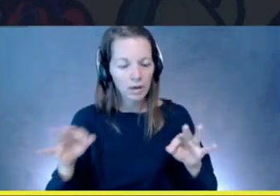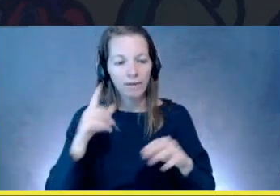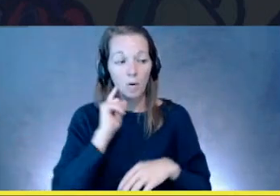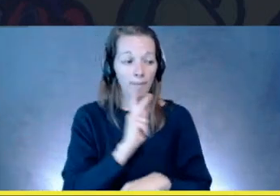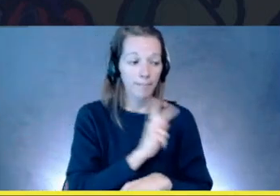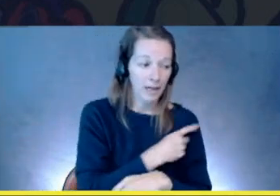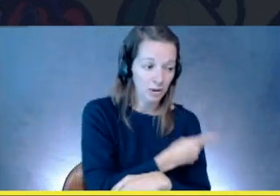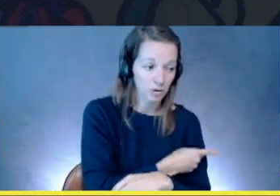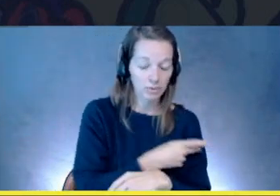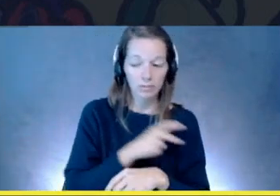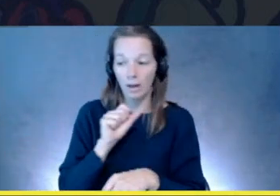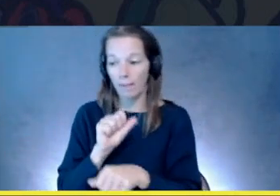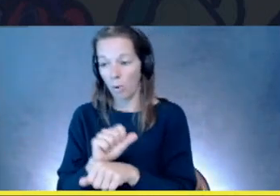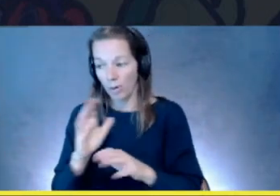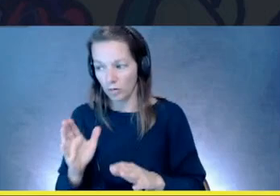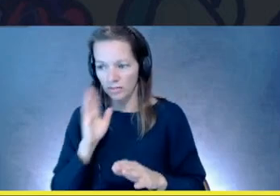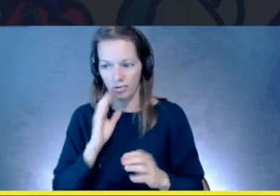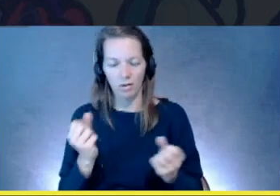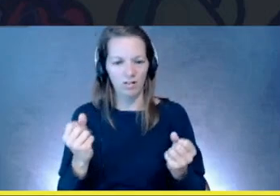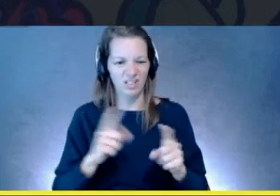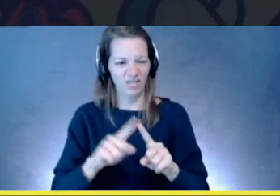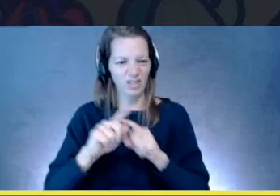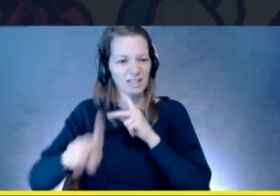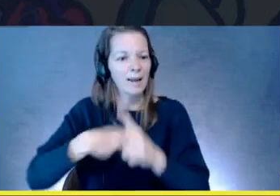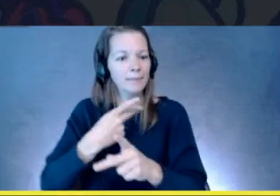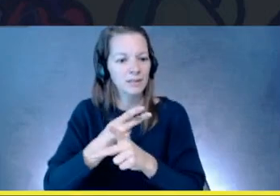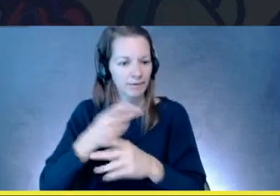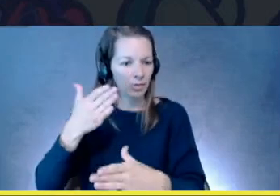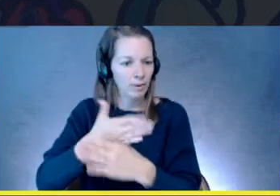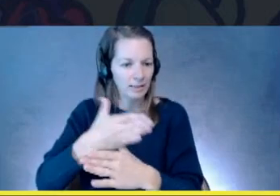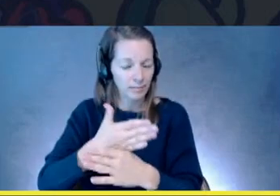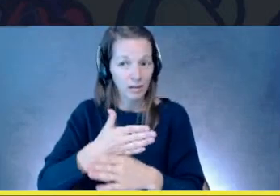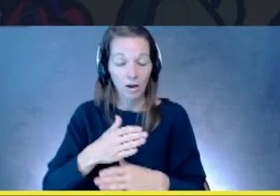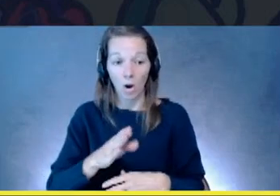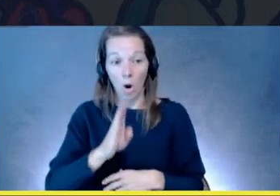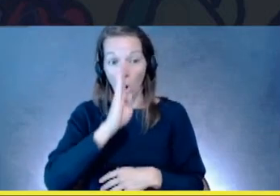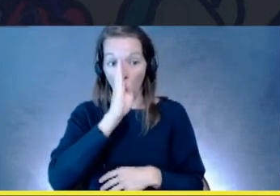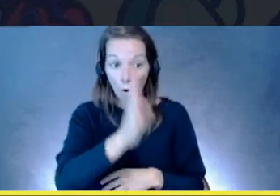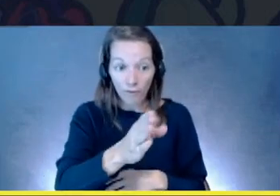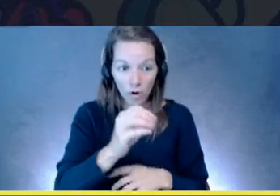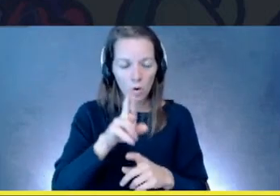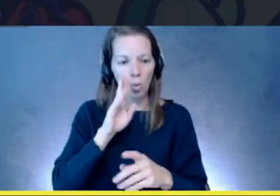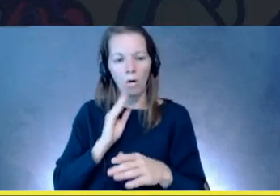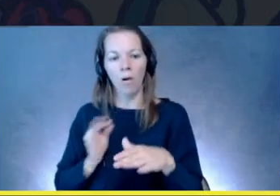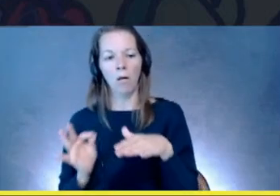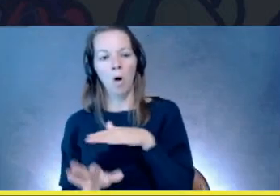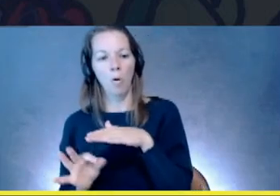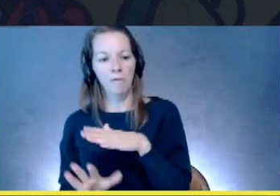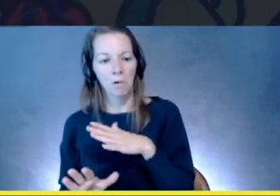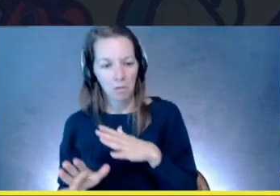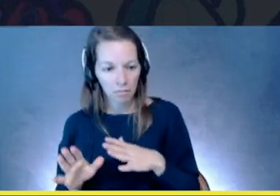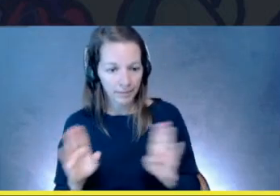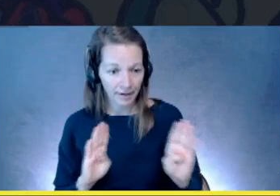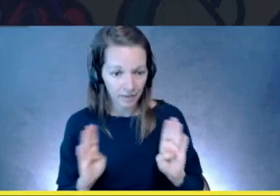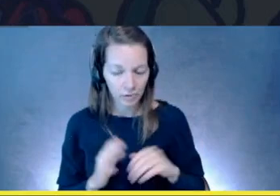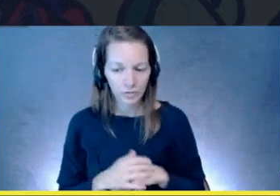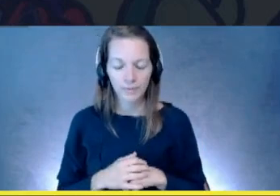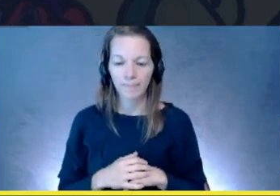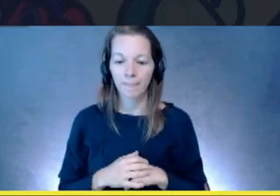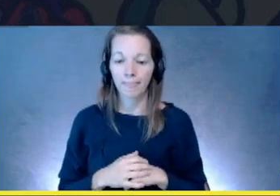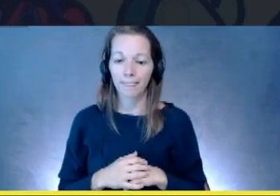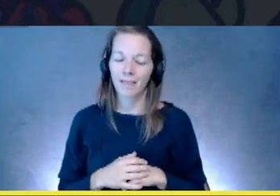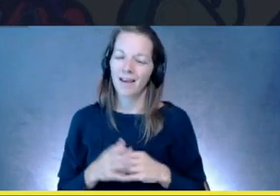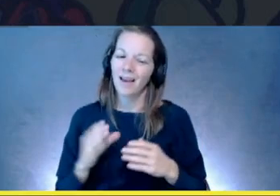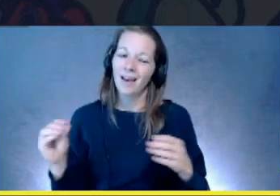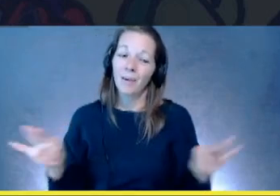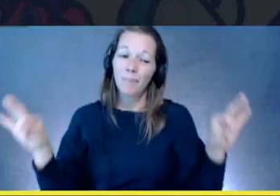specific to multiple types of harassment, including overt and covert behaviors. And leaders, and this is incredibly